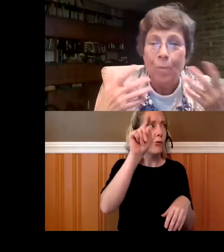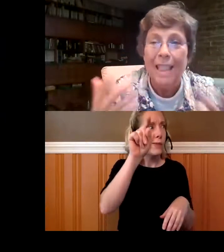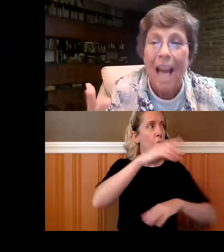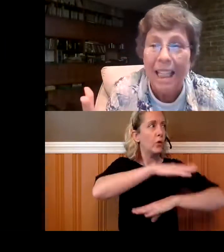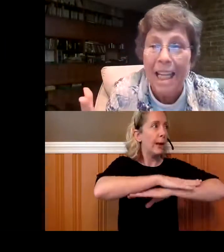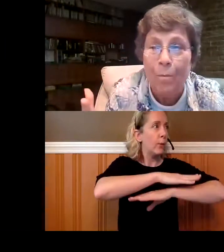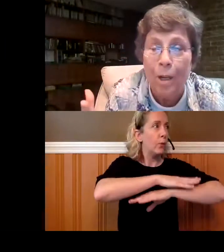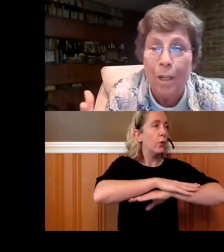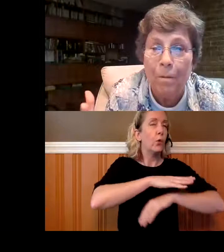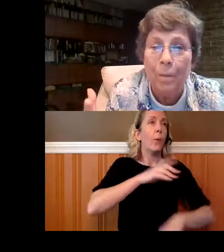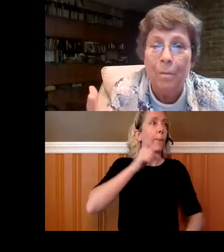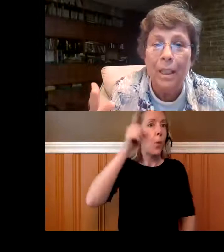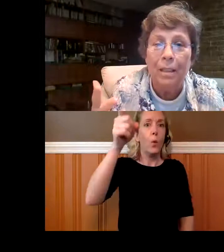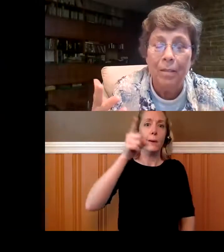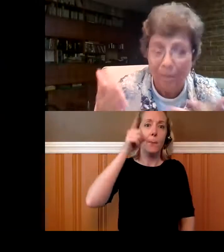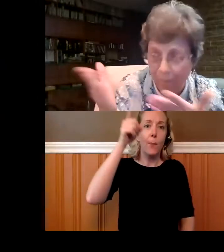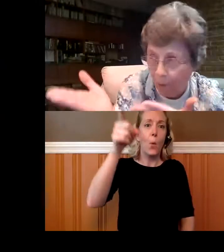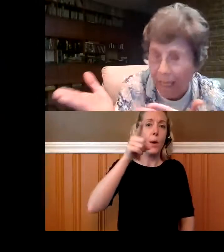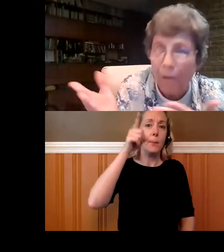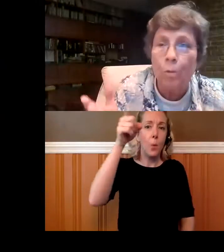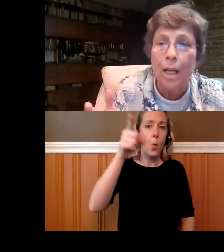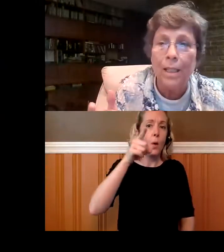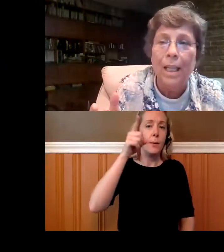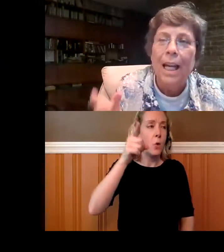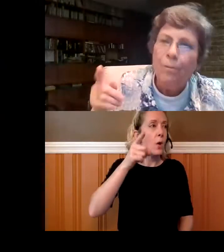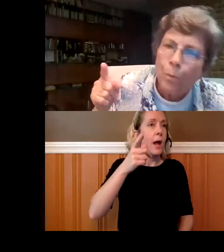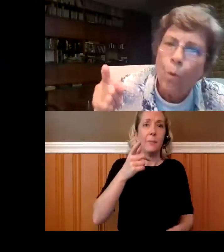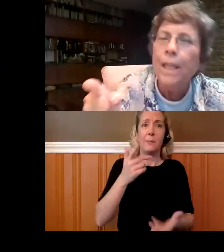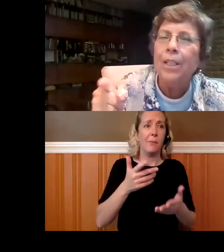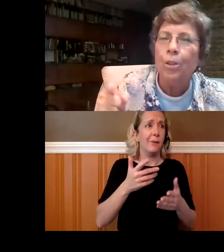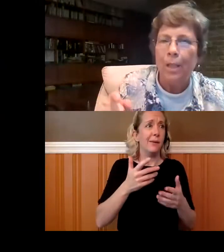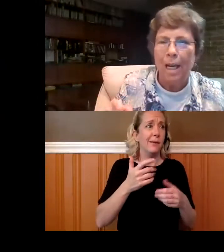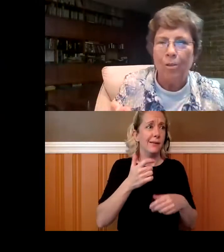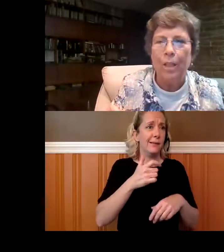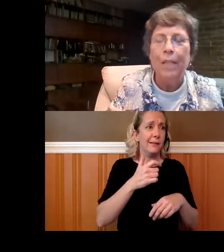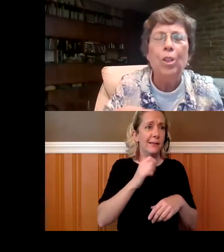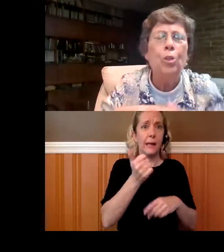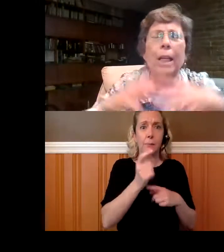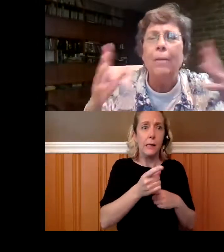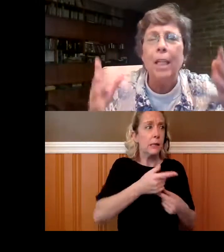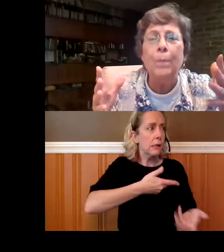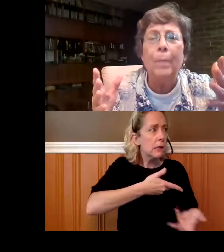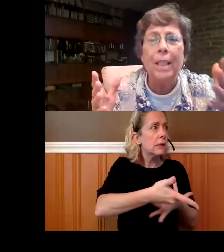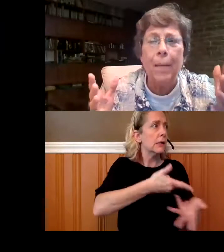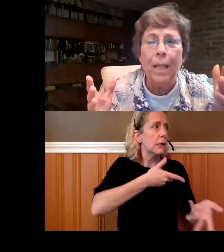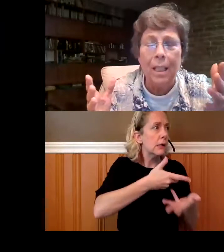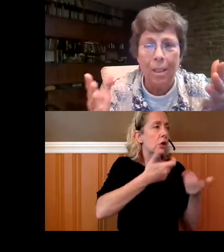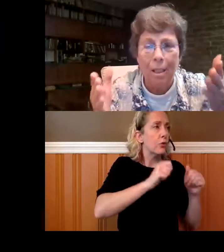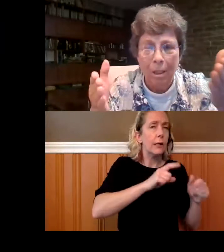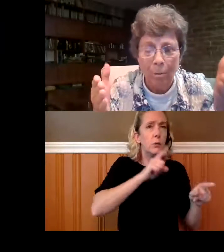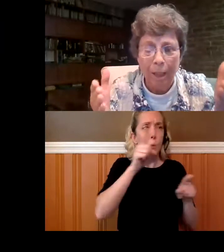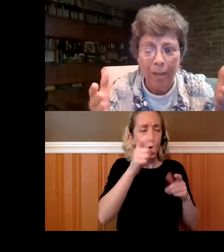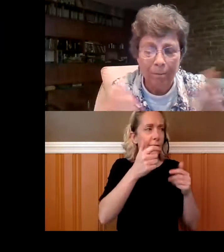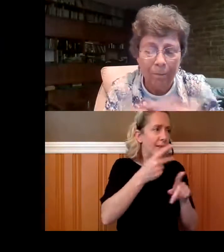was, and he was pointing to the counter, and he was doing he spent about 10 minutes with my client trying to figure out